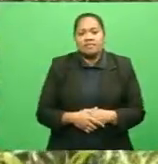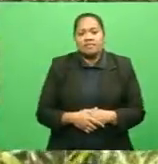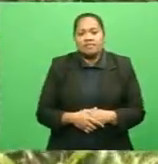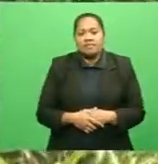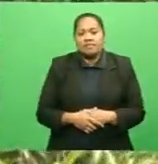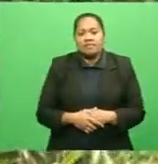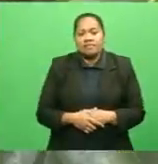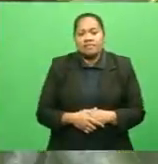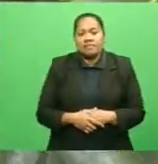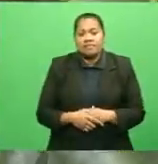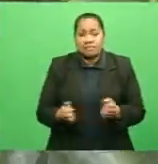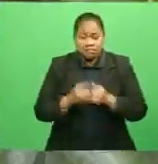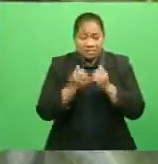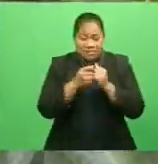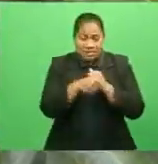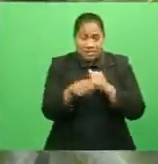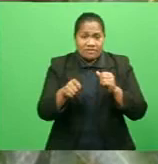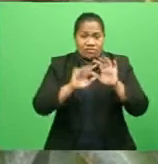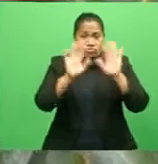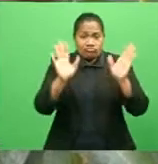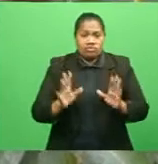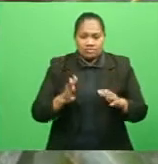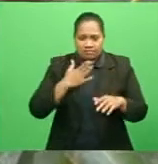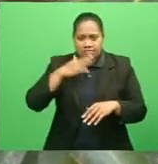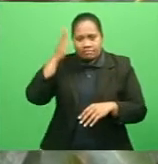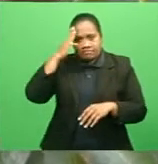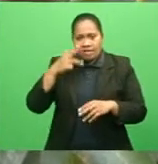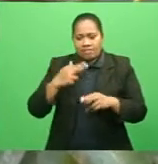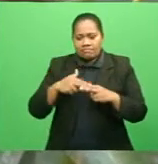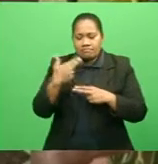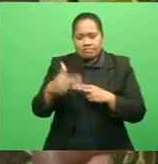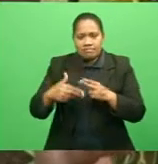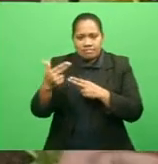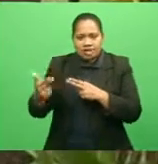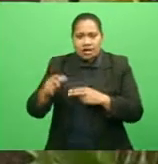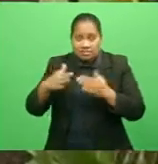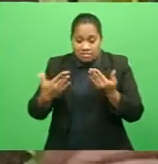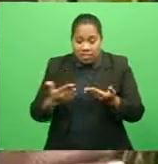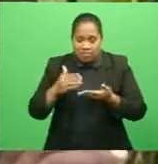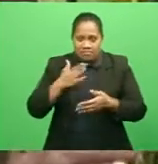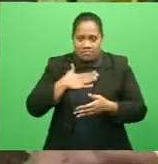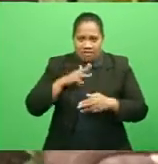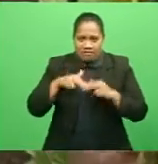Majority of these trees were planted by my mother, and now it is helping my family earn income.